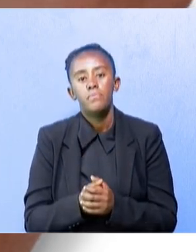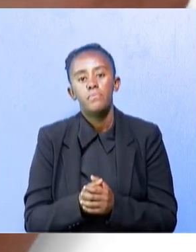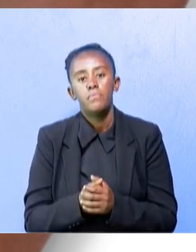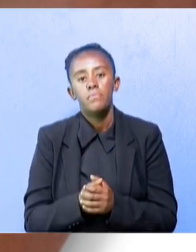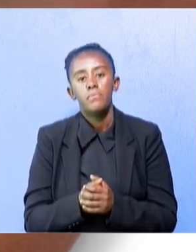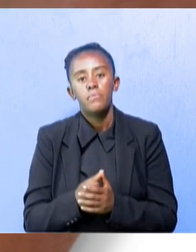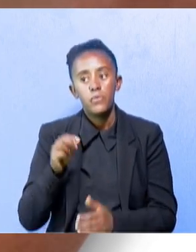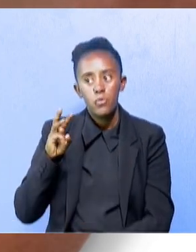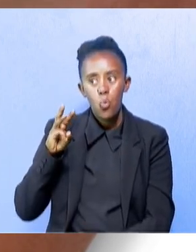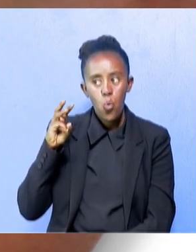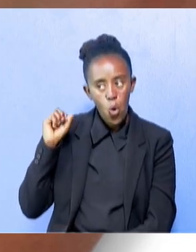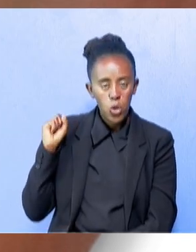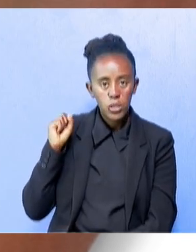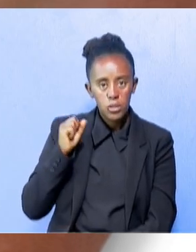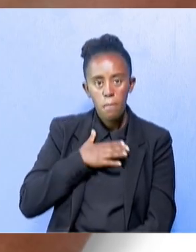was